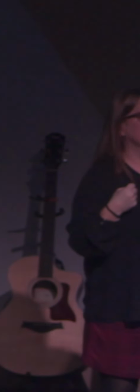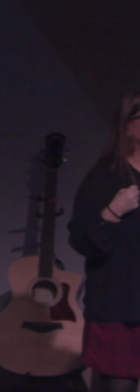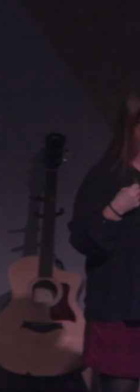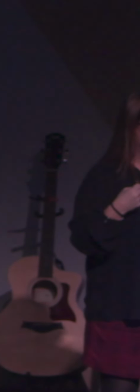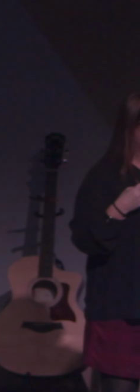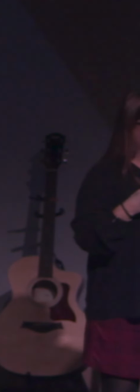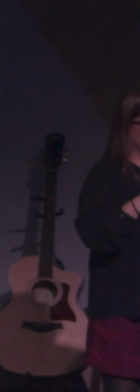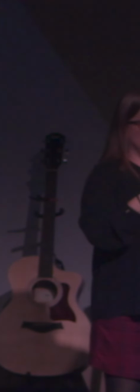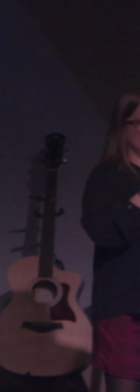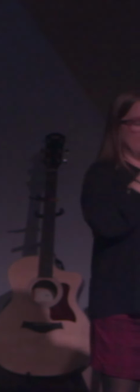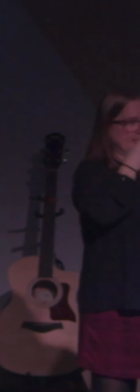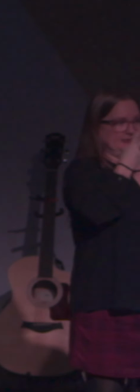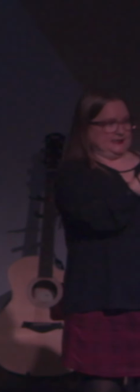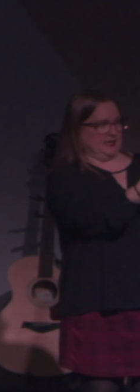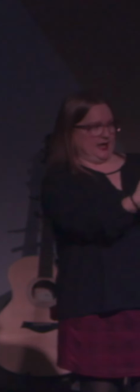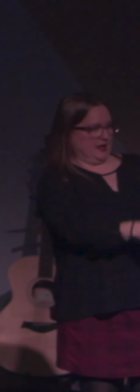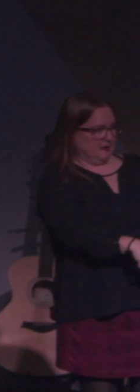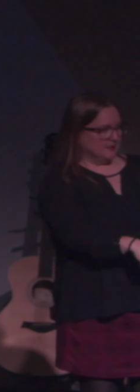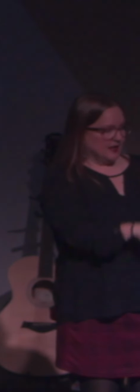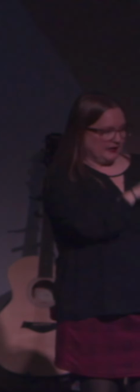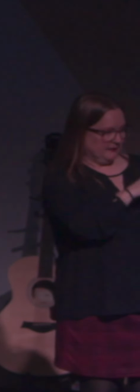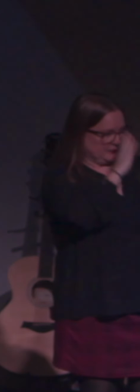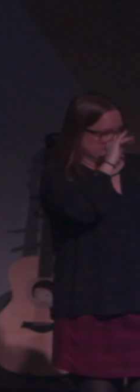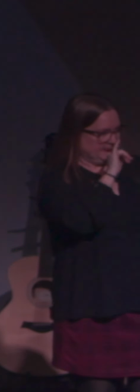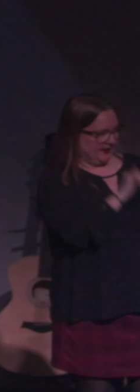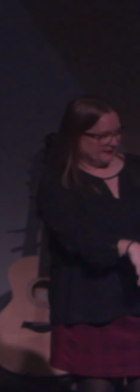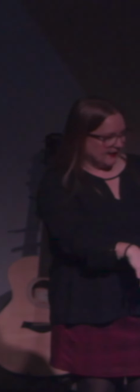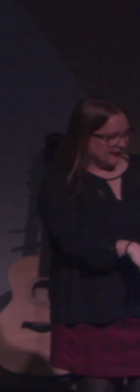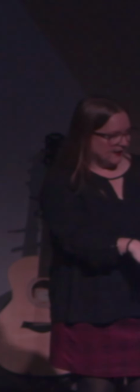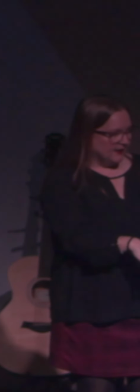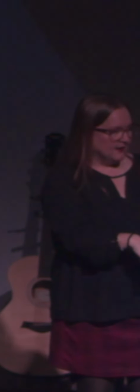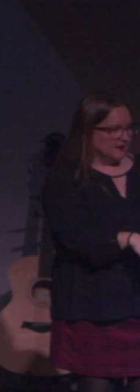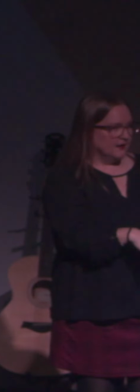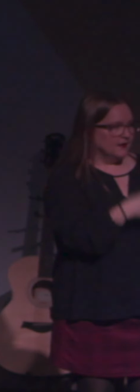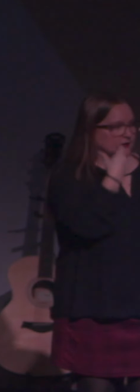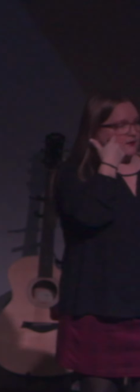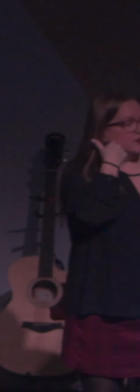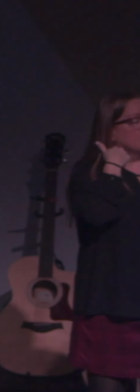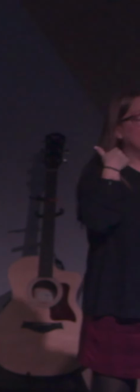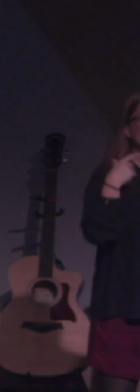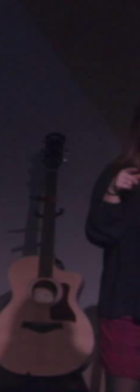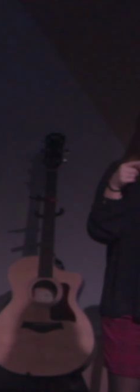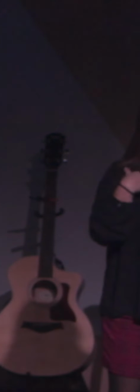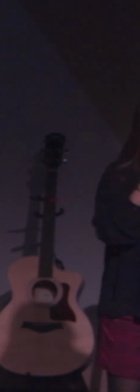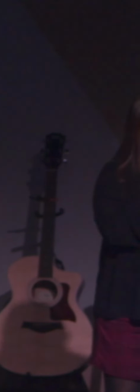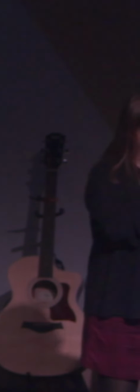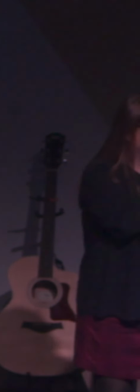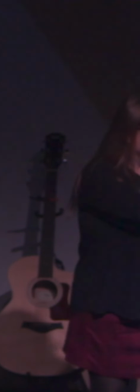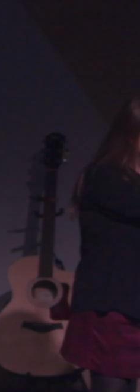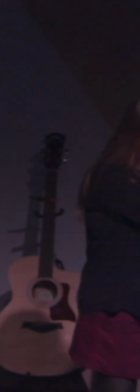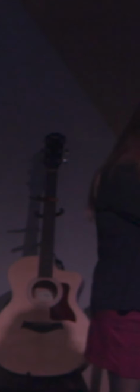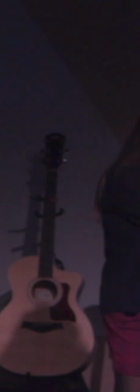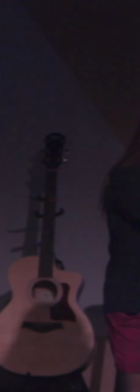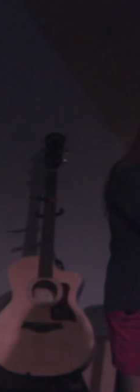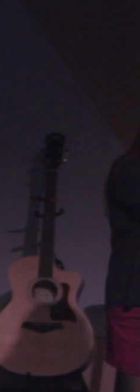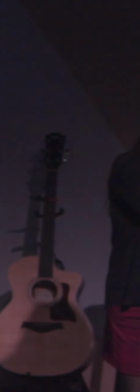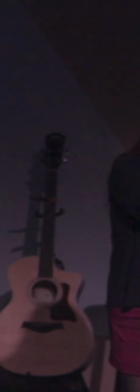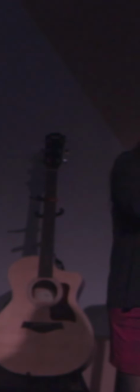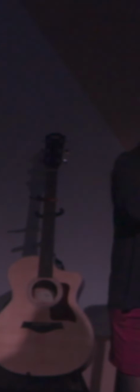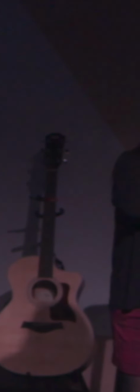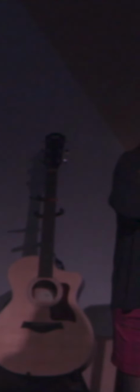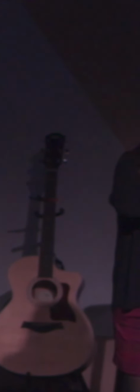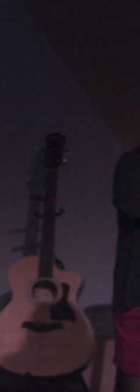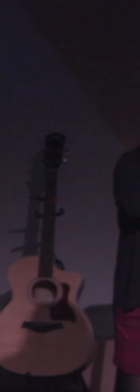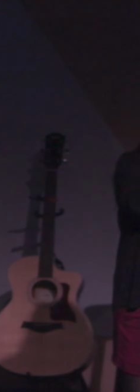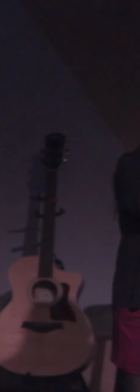Something we never saw coming. Something we never expected. And we could go chair by chair today, pass a mic, and you could tell me